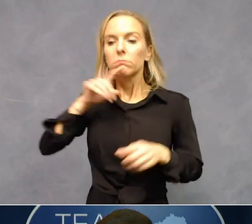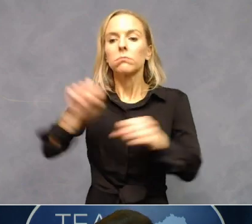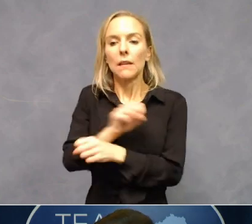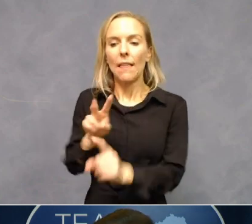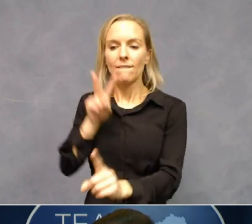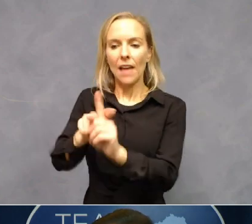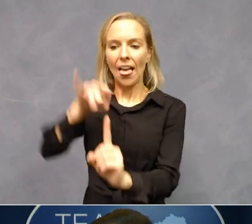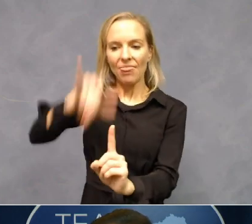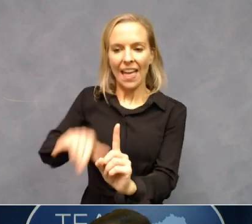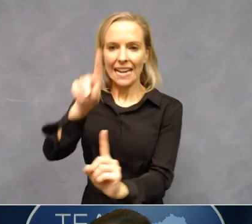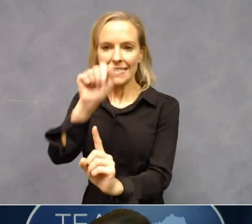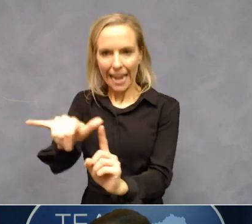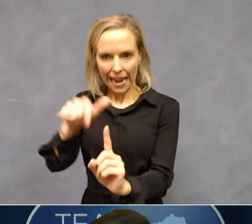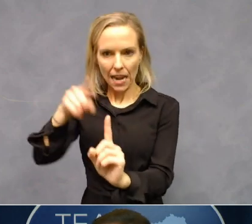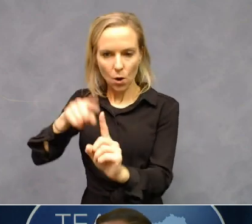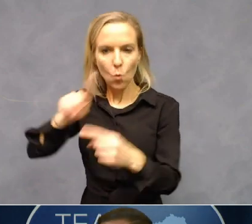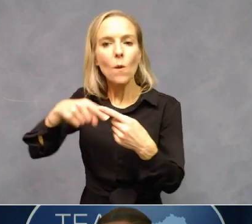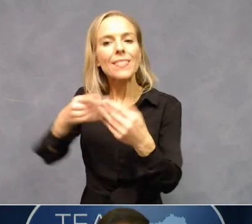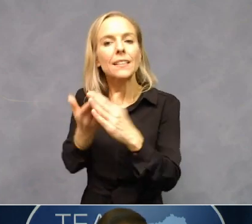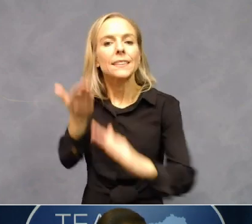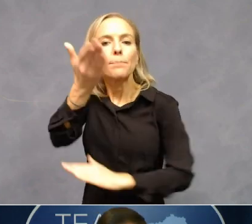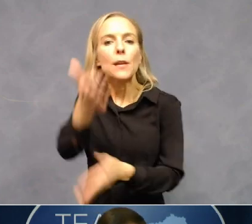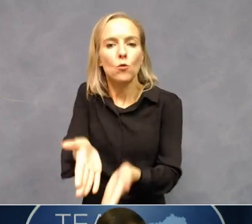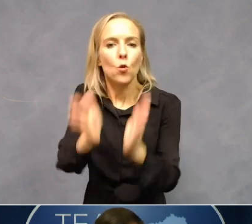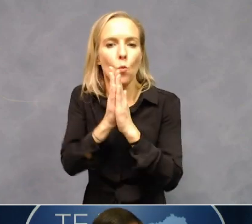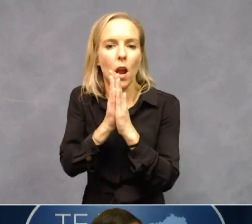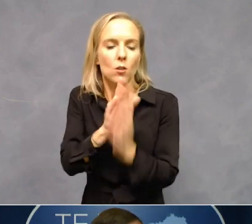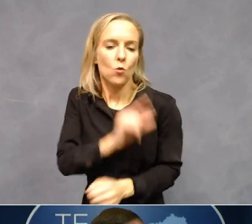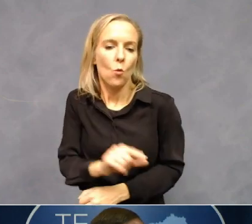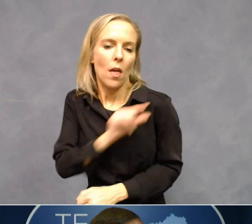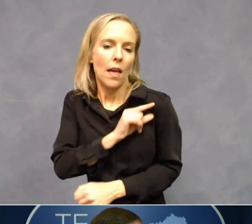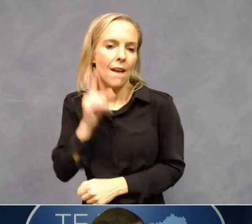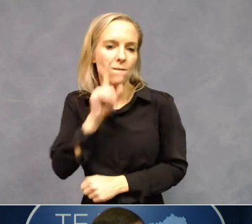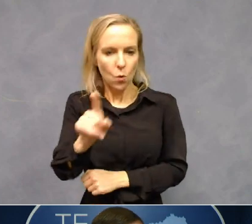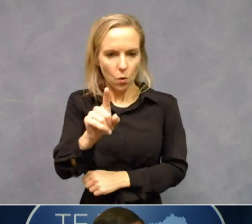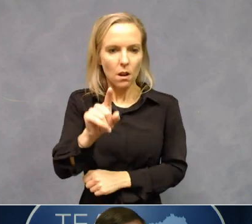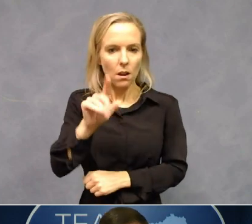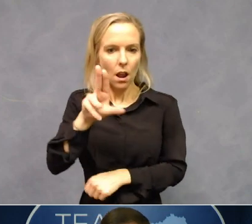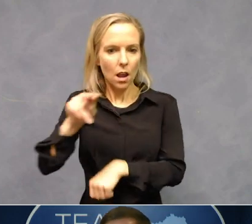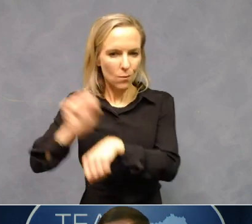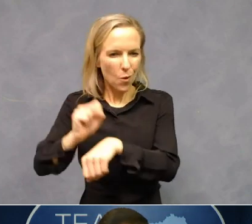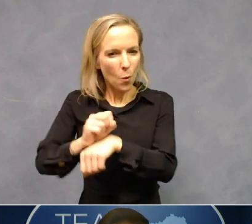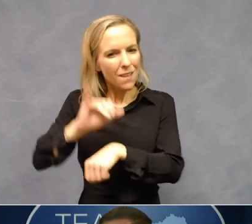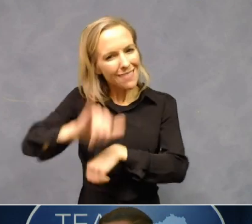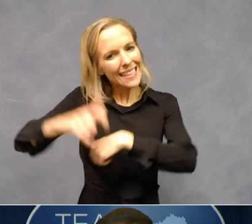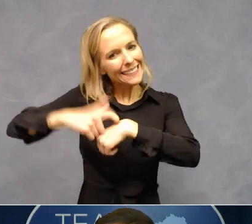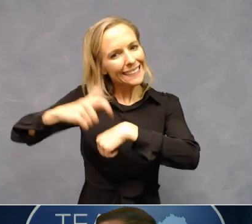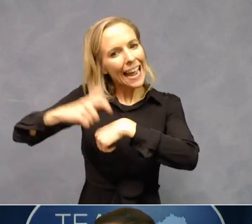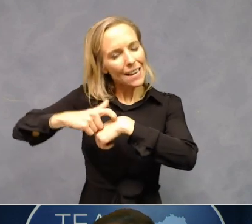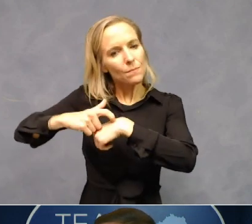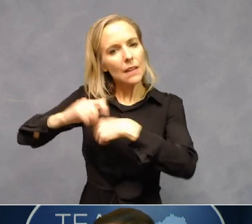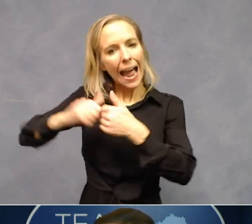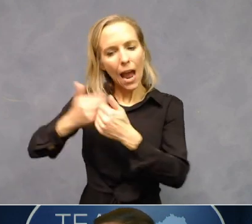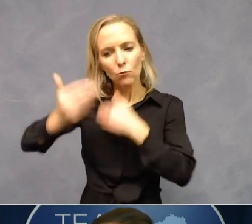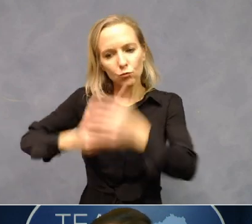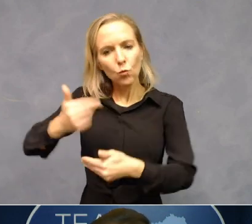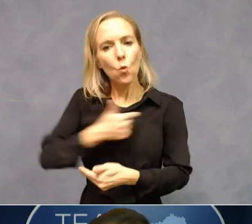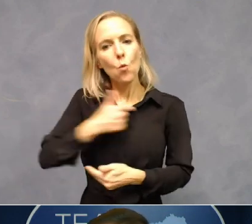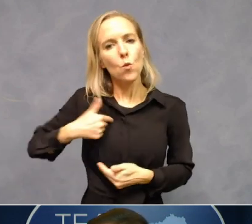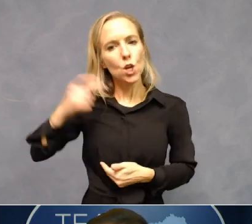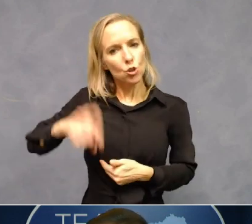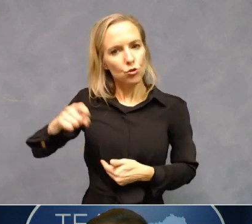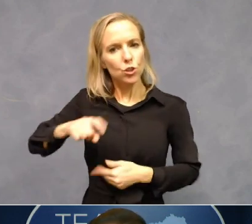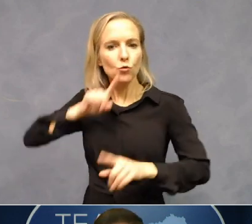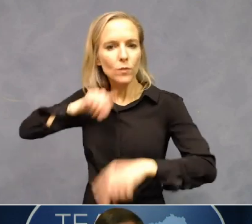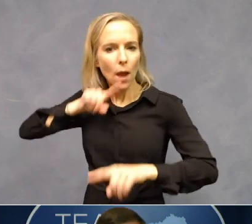the request to qualify for unemployment, because that sets the timetable on how quickly we should be able to